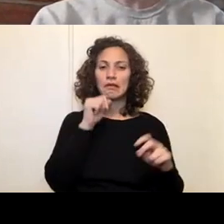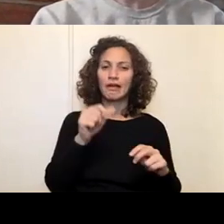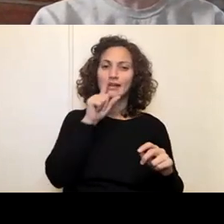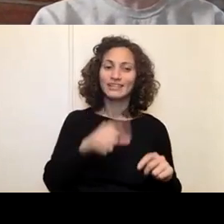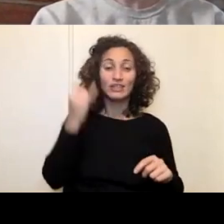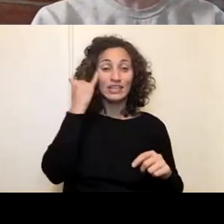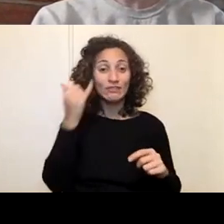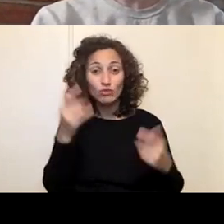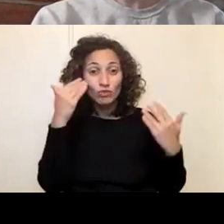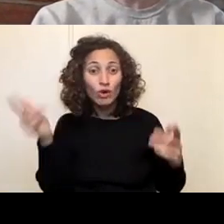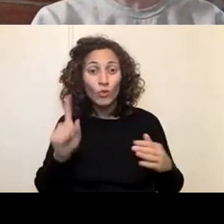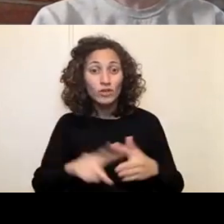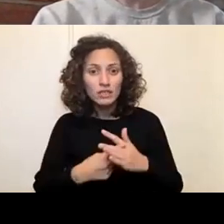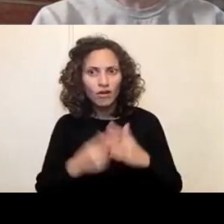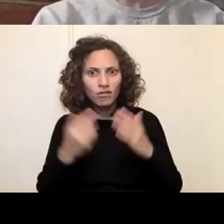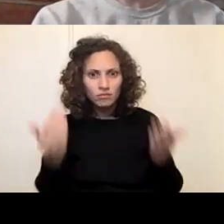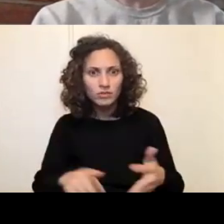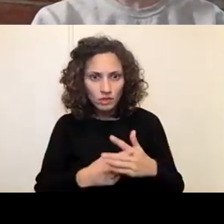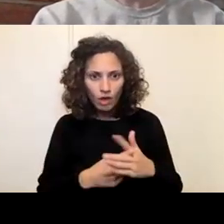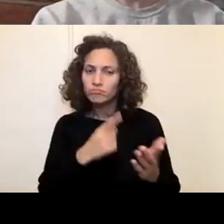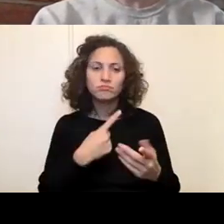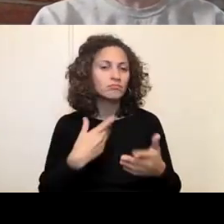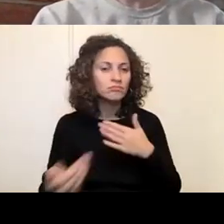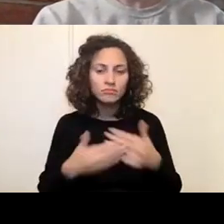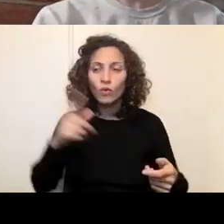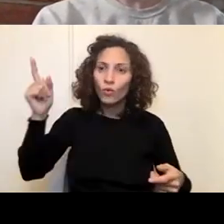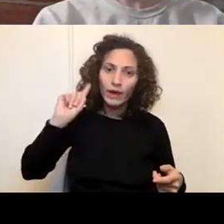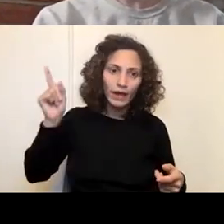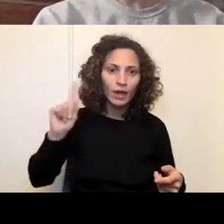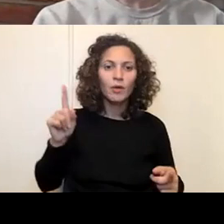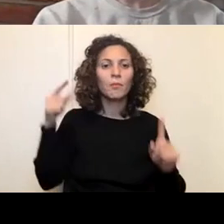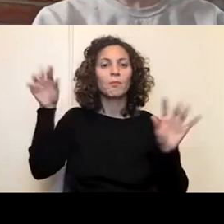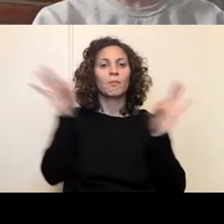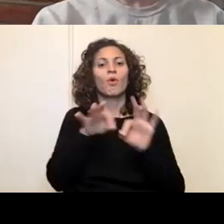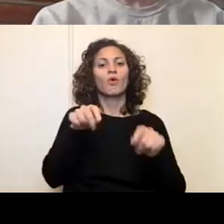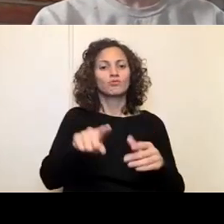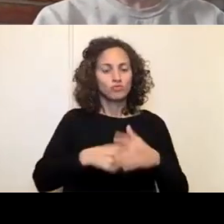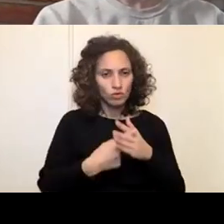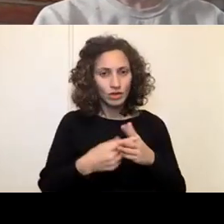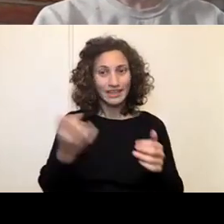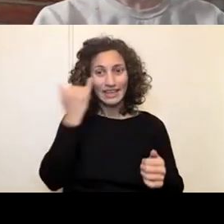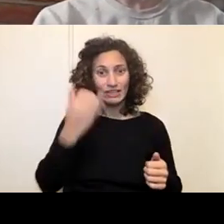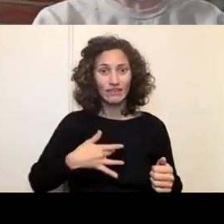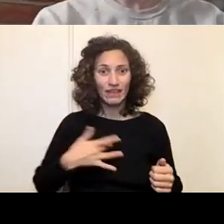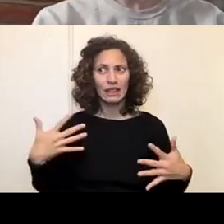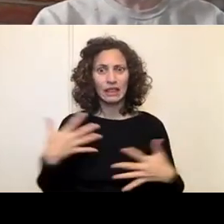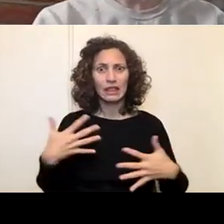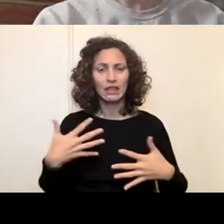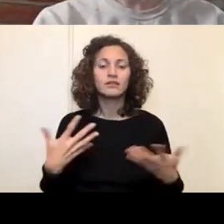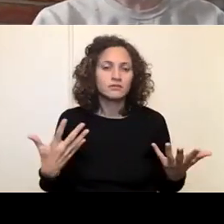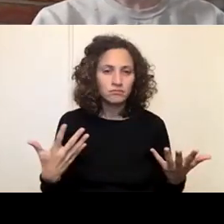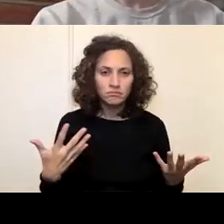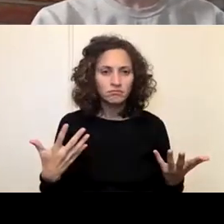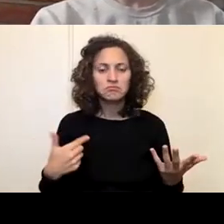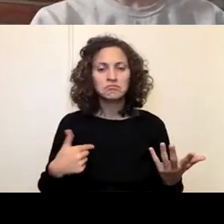start, just start. It doesn't matter where, just that you do. If it feels scary, I find it helpful to come up with